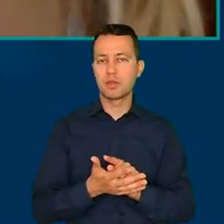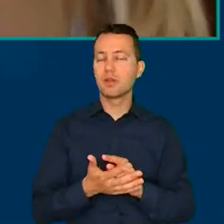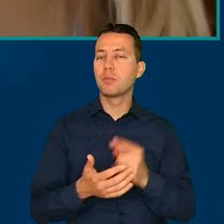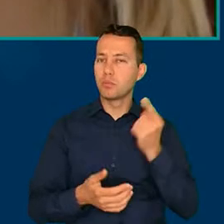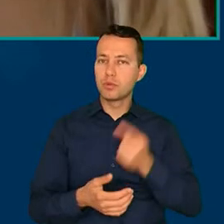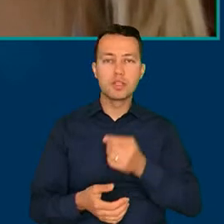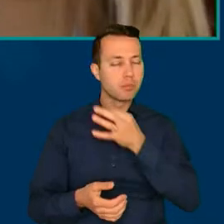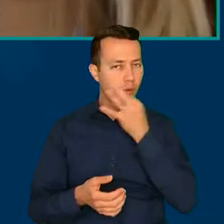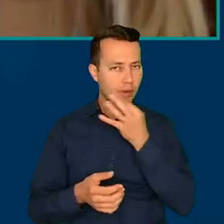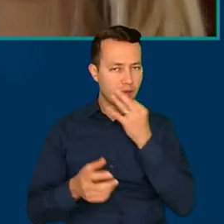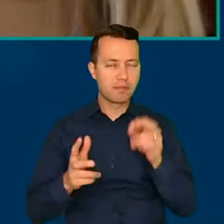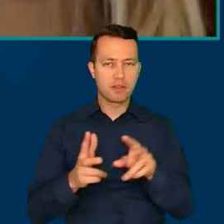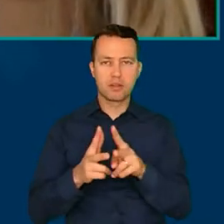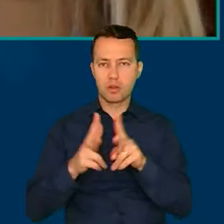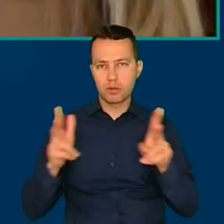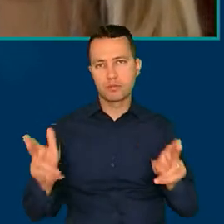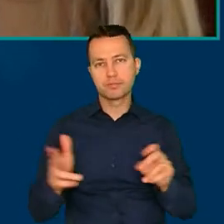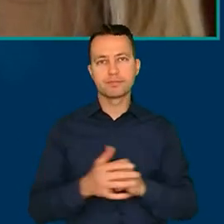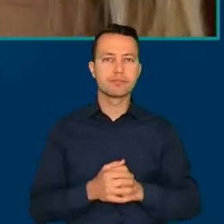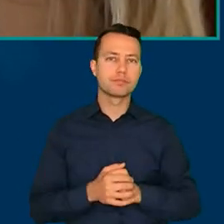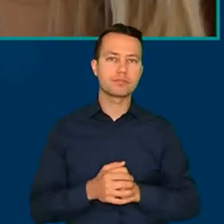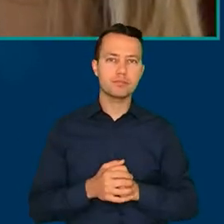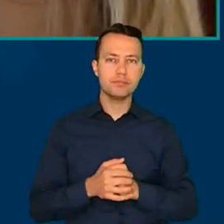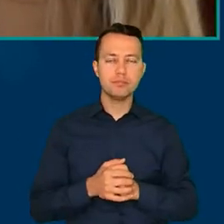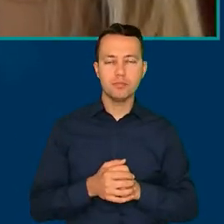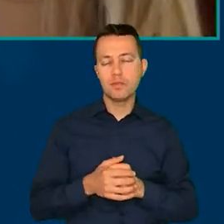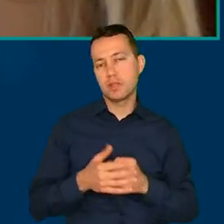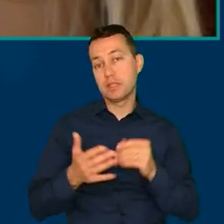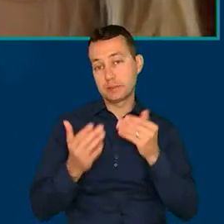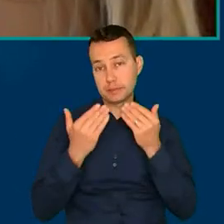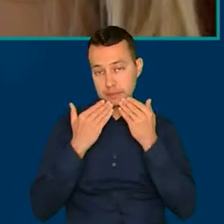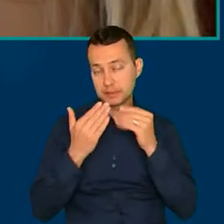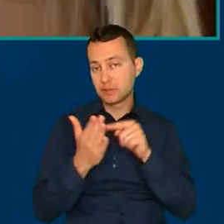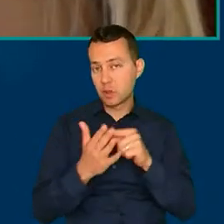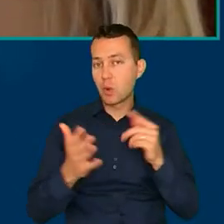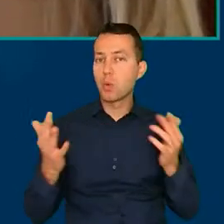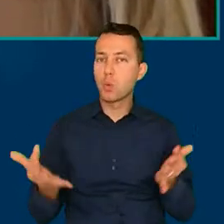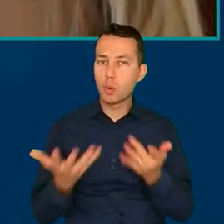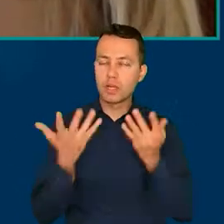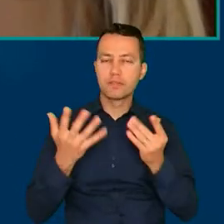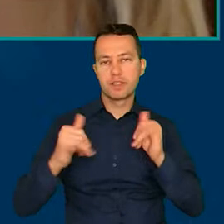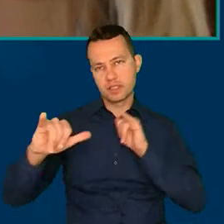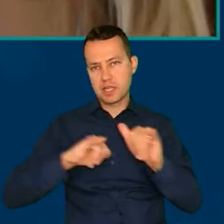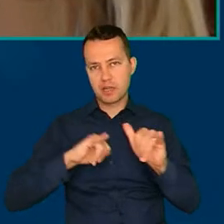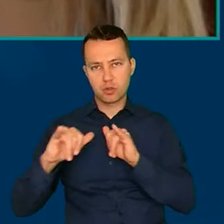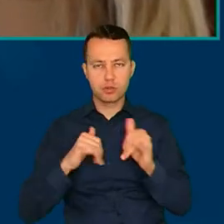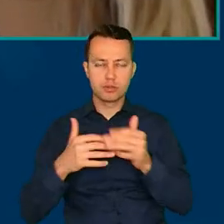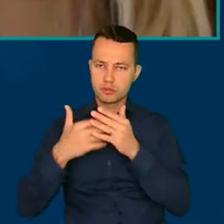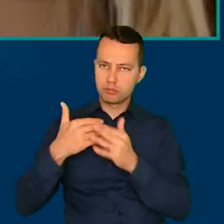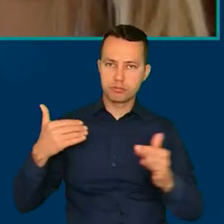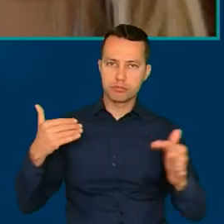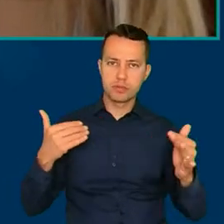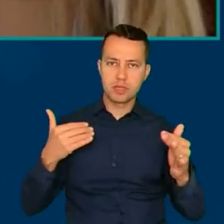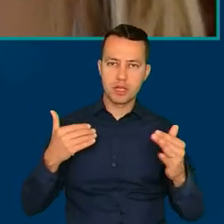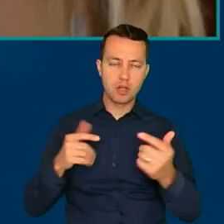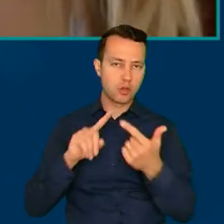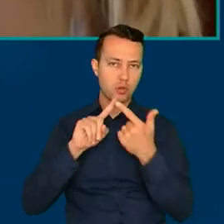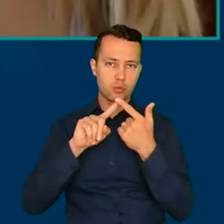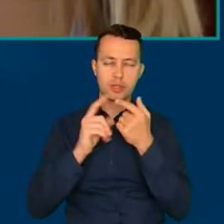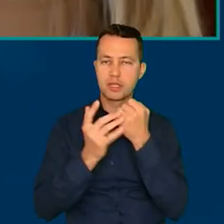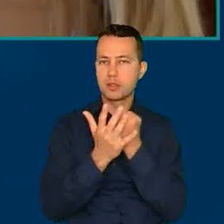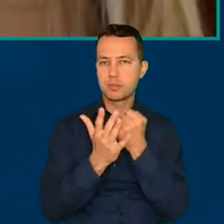And then the second component of the risk-based approach is that you can also tailor your process according to your own operational realities